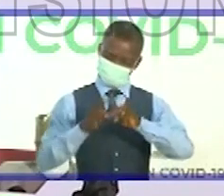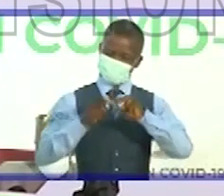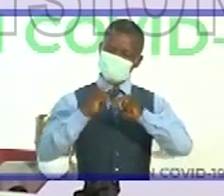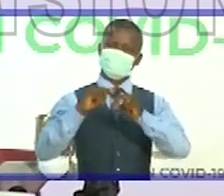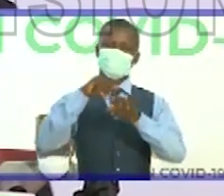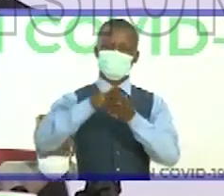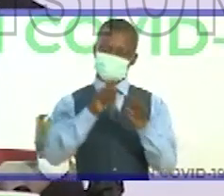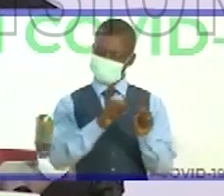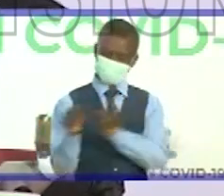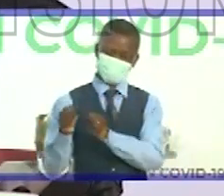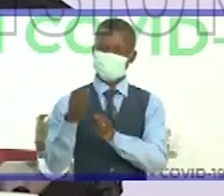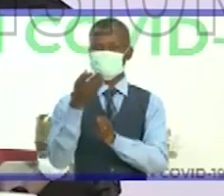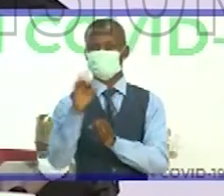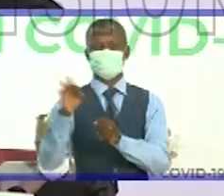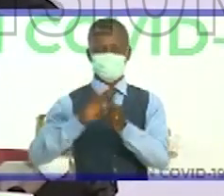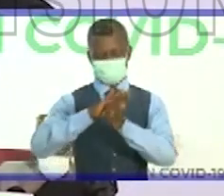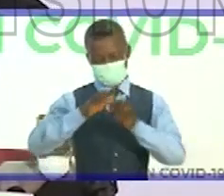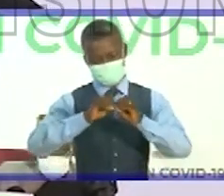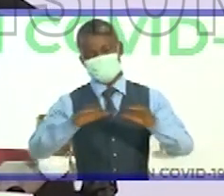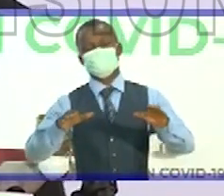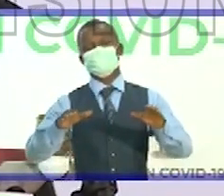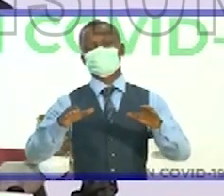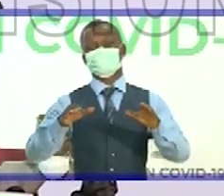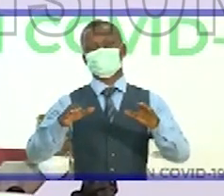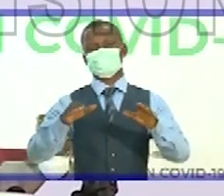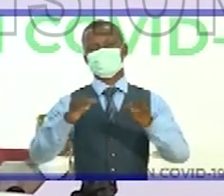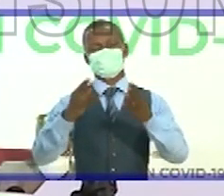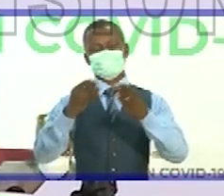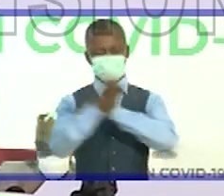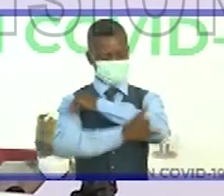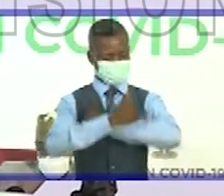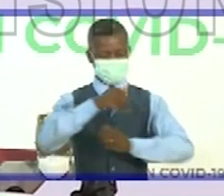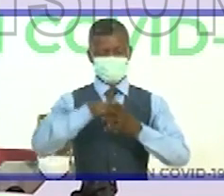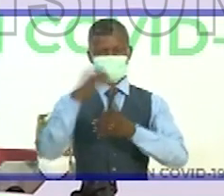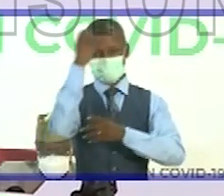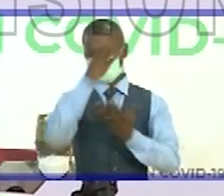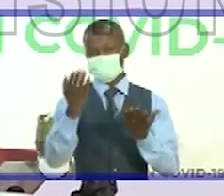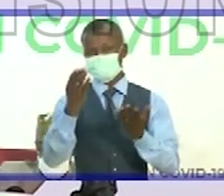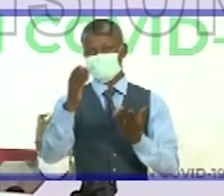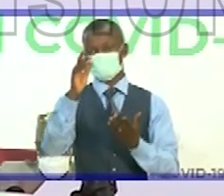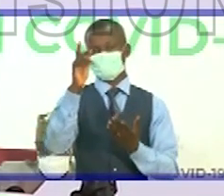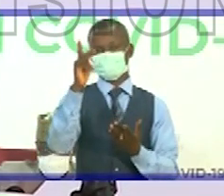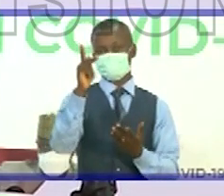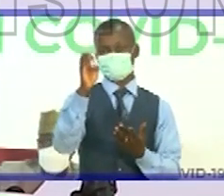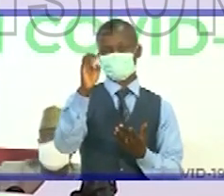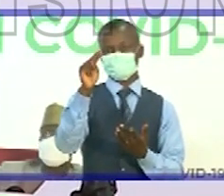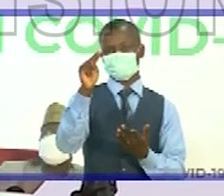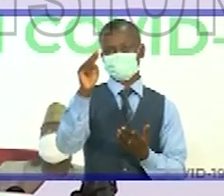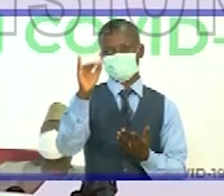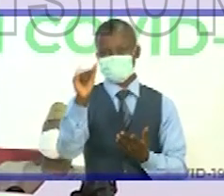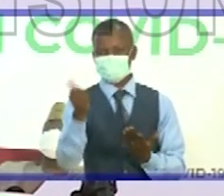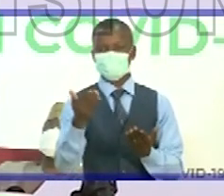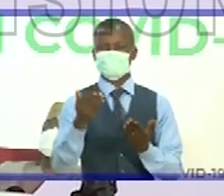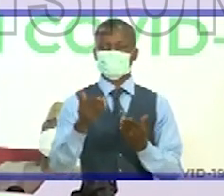of COVID-19 in many countries in Europe. In Kenya, they've just extended their curfew